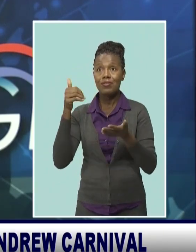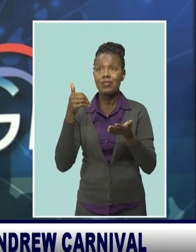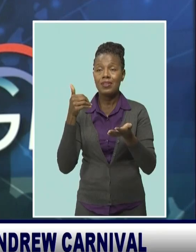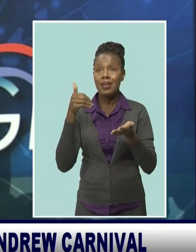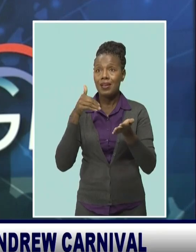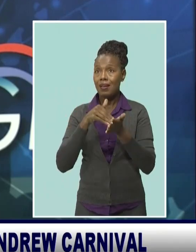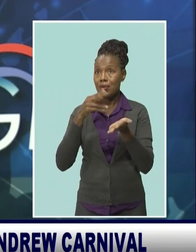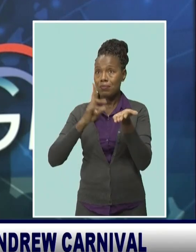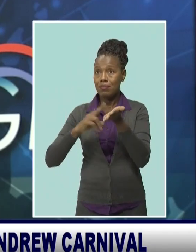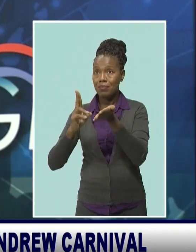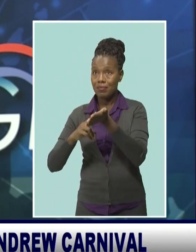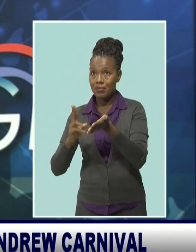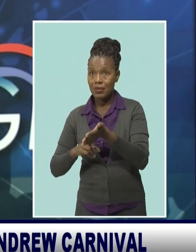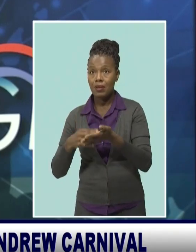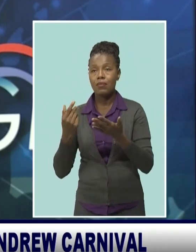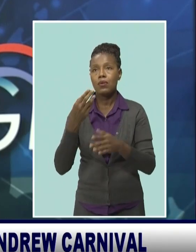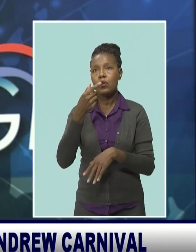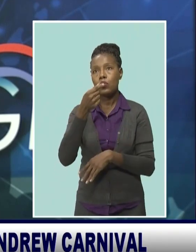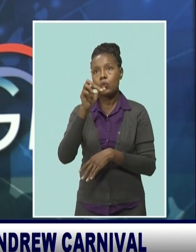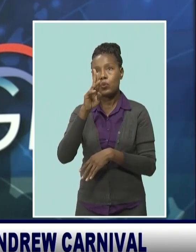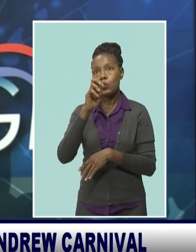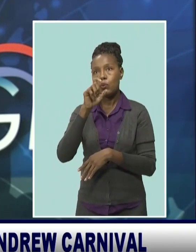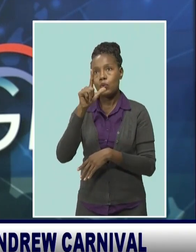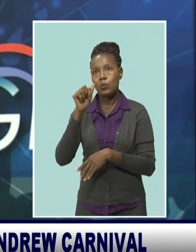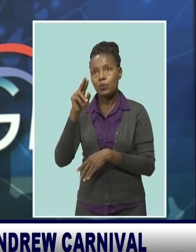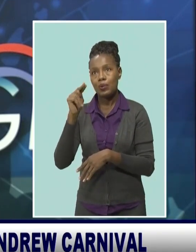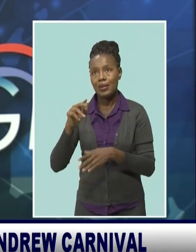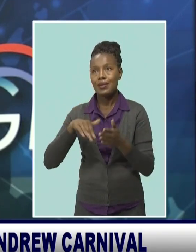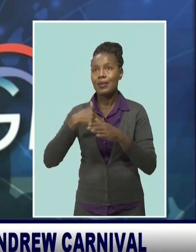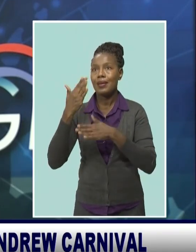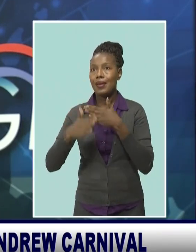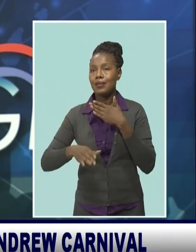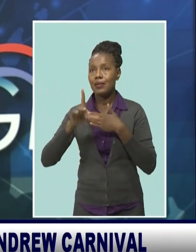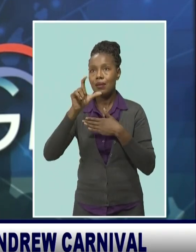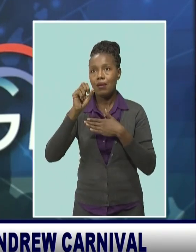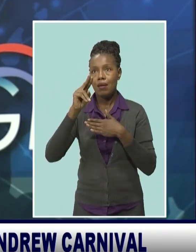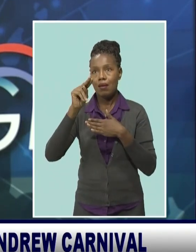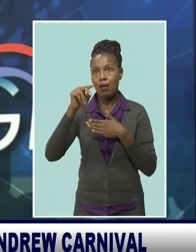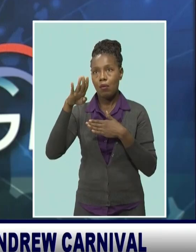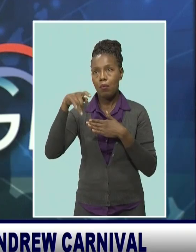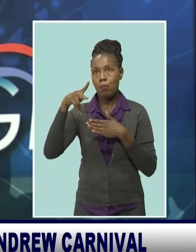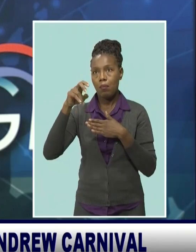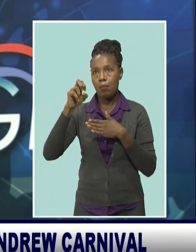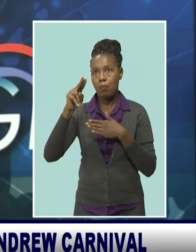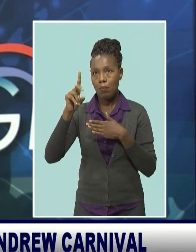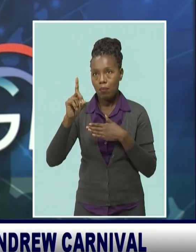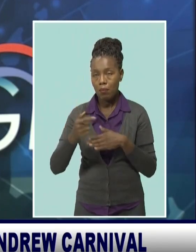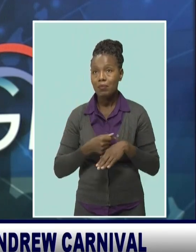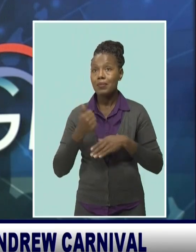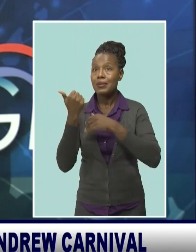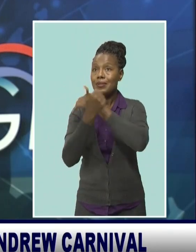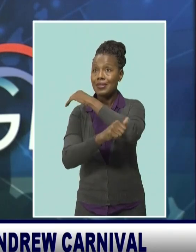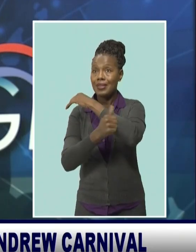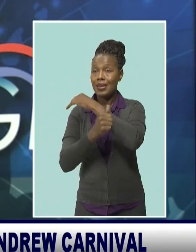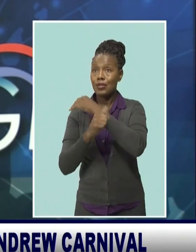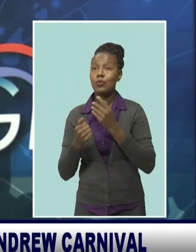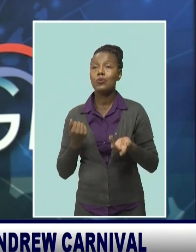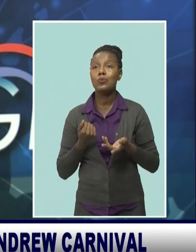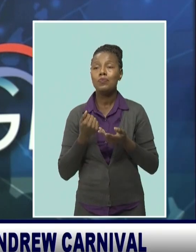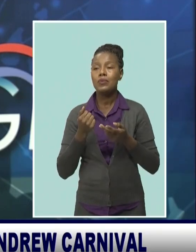which moves off from Greenland and ends in Long Pond. But as the day inches closer, Treasurer of the St. Andrew Parish Independence